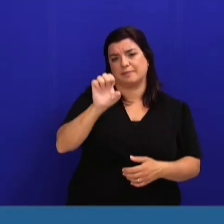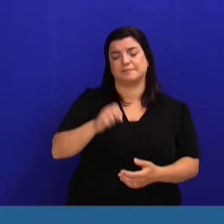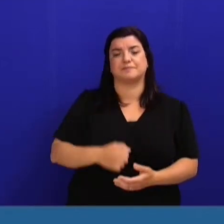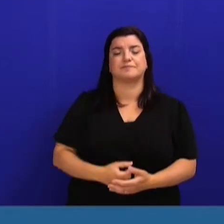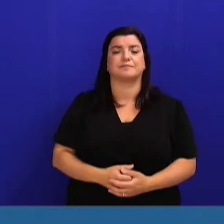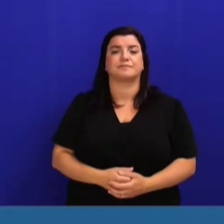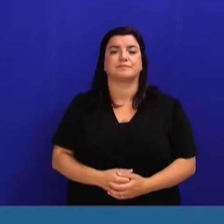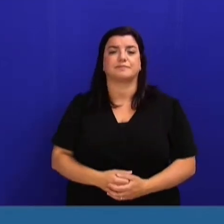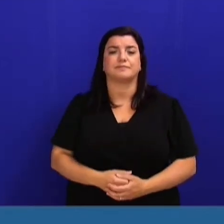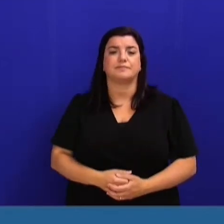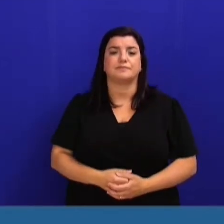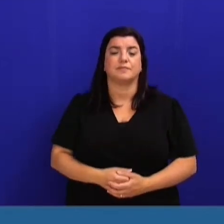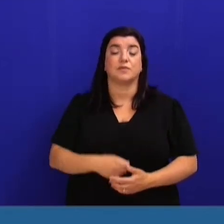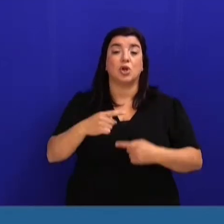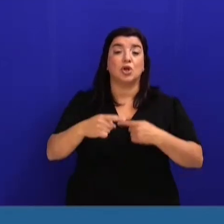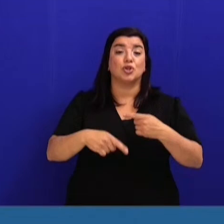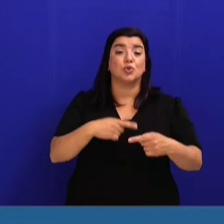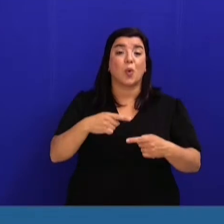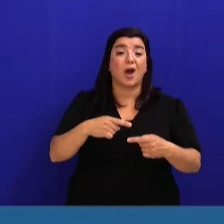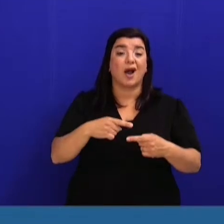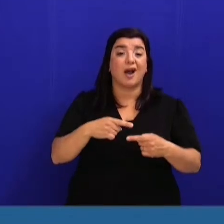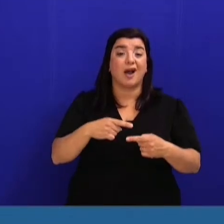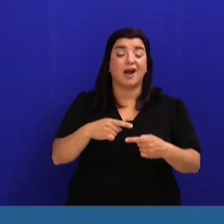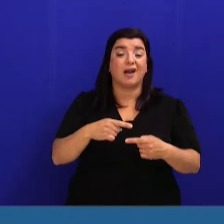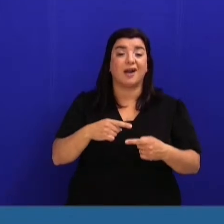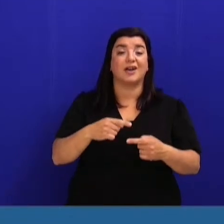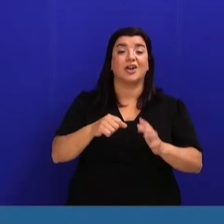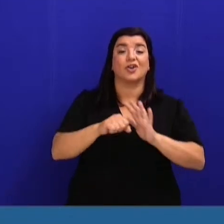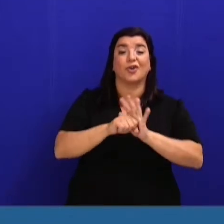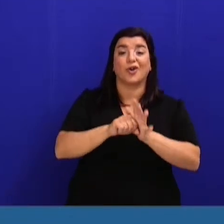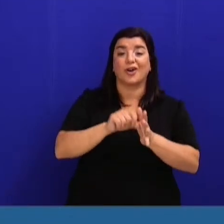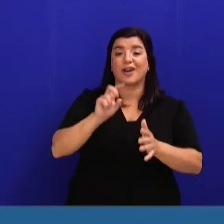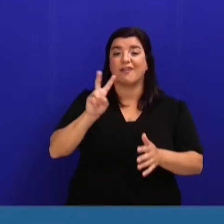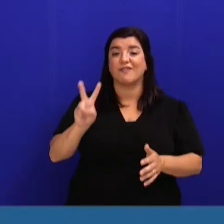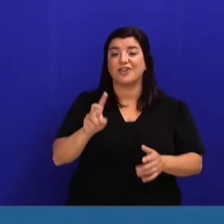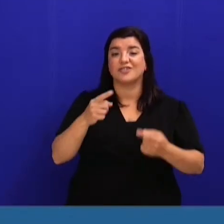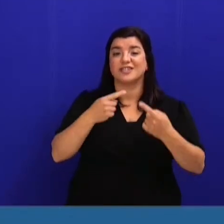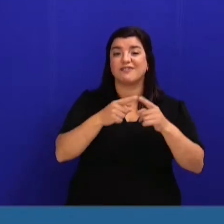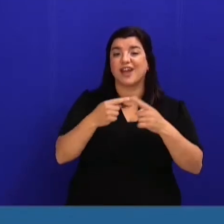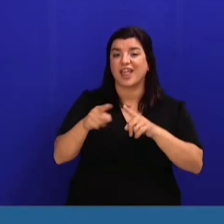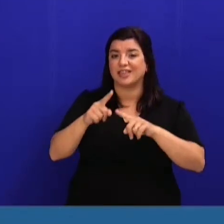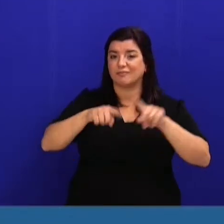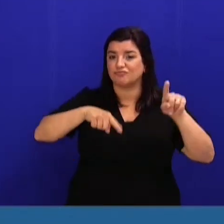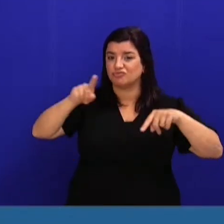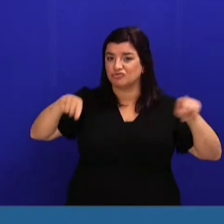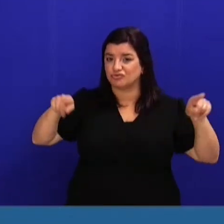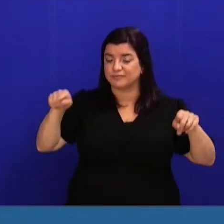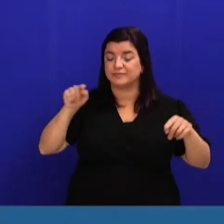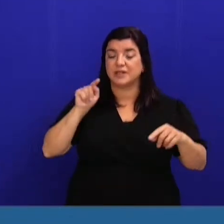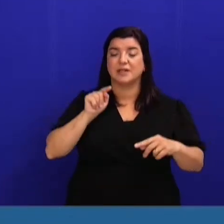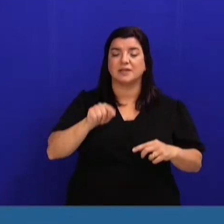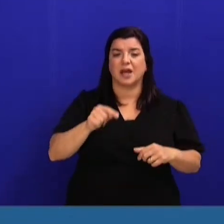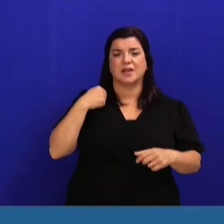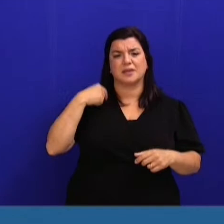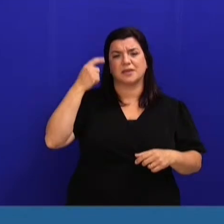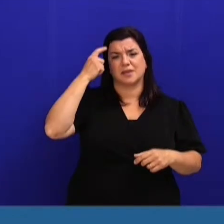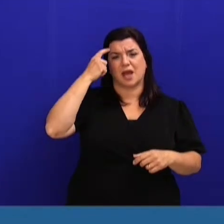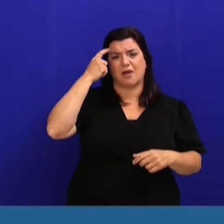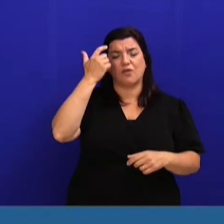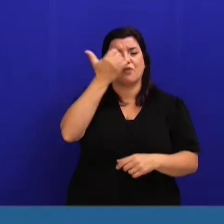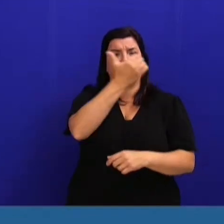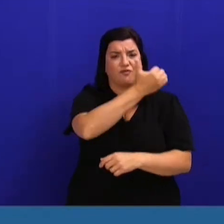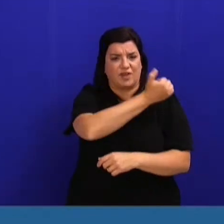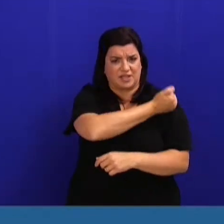Fuq il-varjanti anka l-efficacy tal-vaccines, nafu li l-maġġor parti tal-vaccines li għandna available dawn